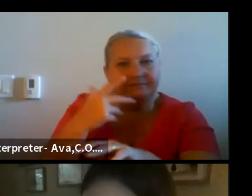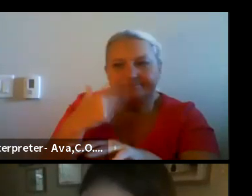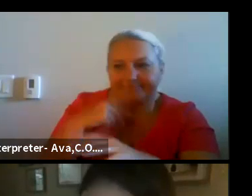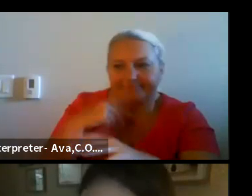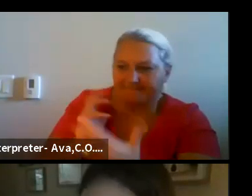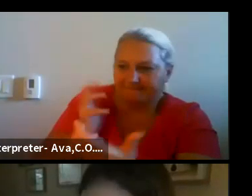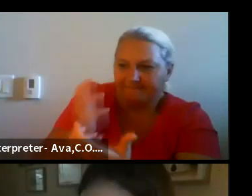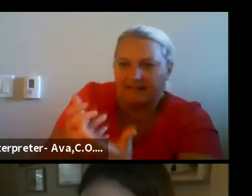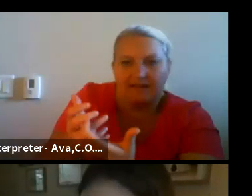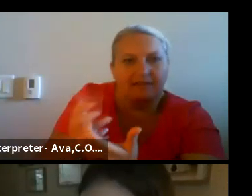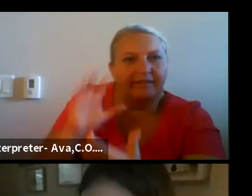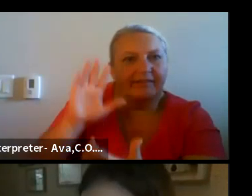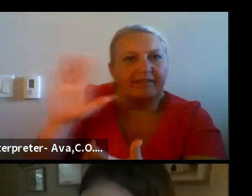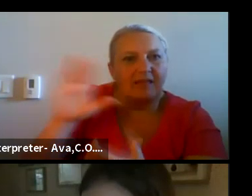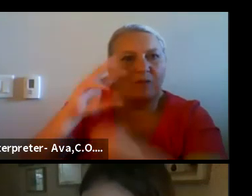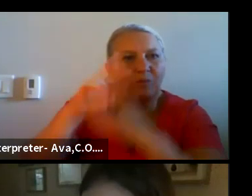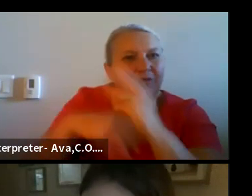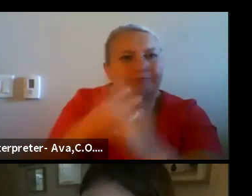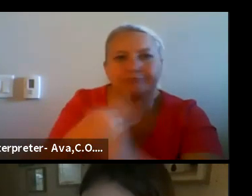So